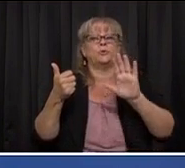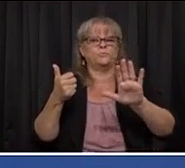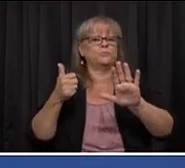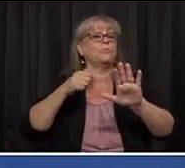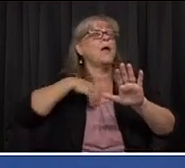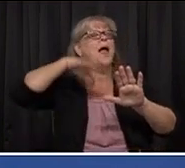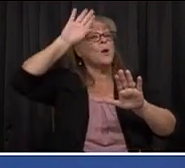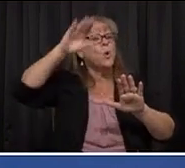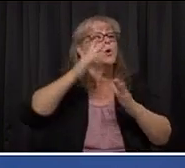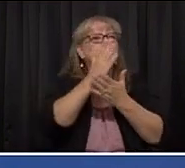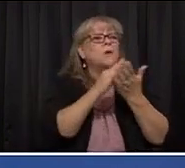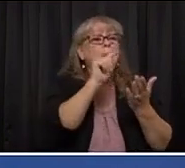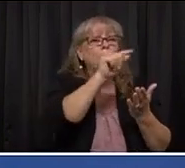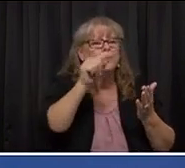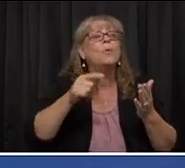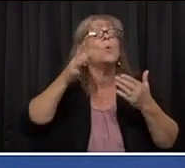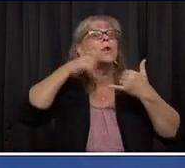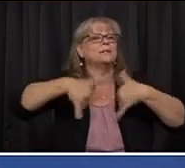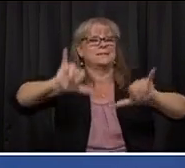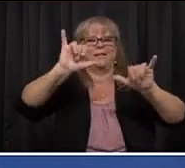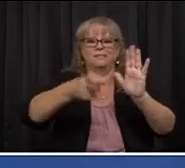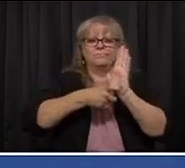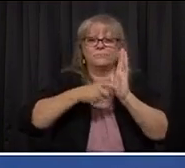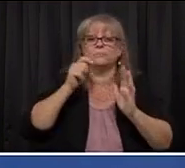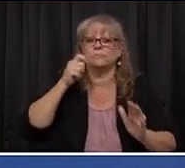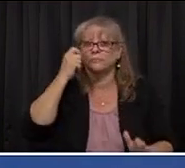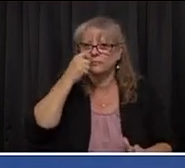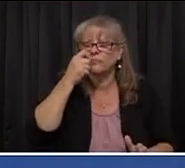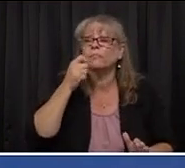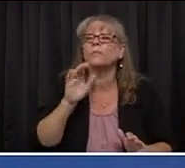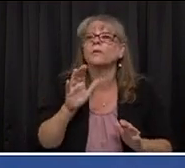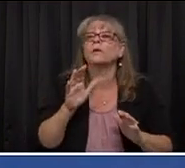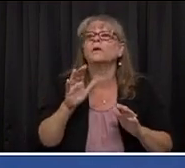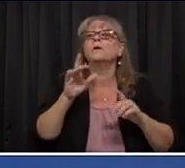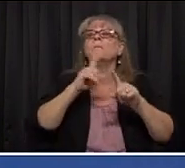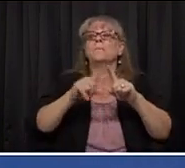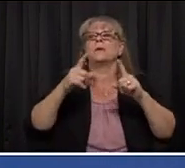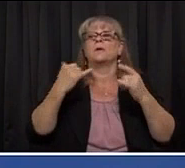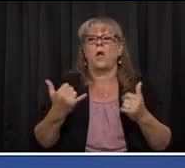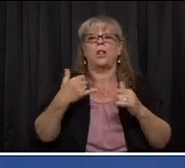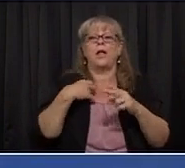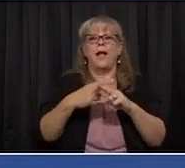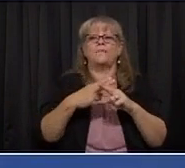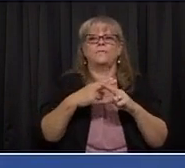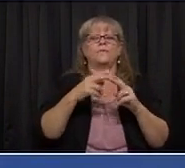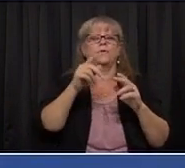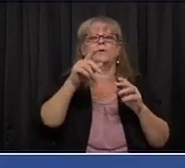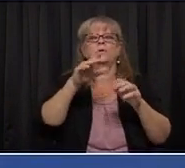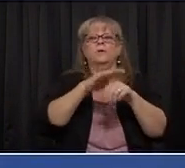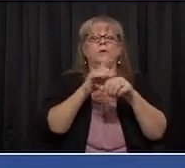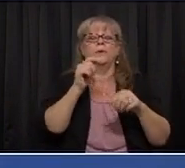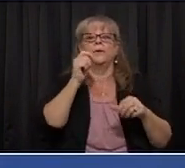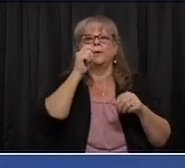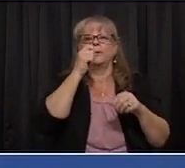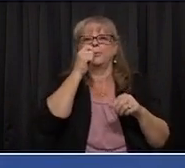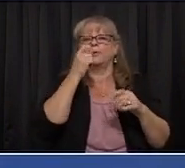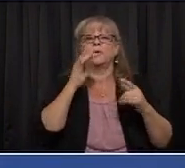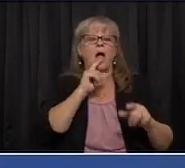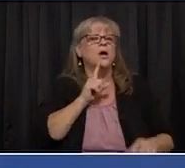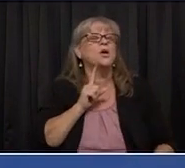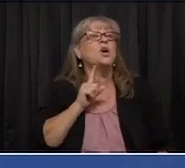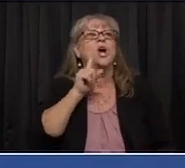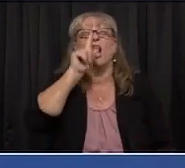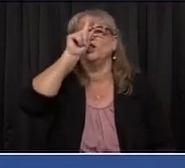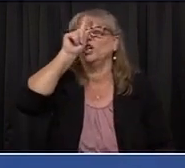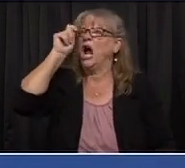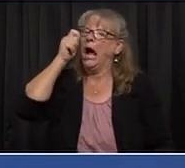the surface swab, saliva, number of different techniques. There still are some of those brain tickle tests. They're not that difficult, but